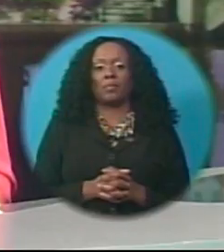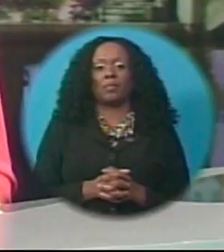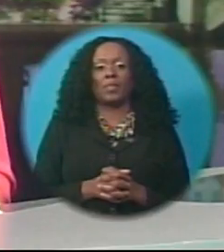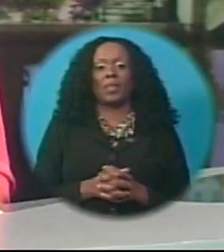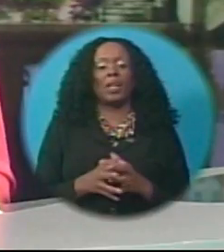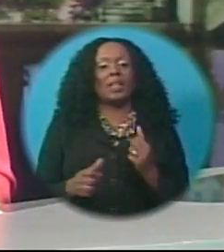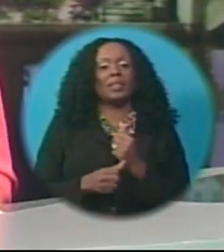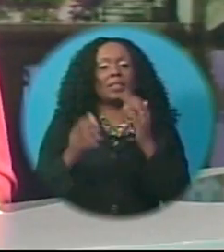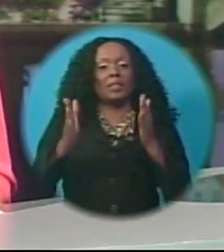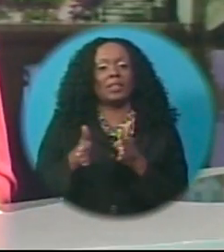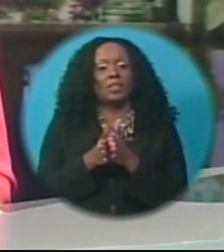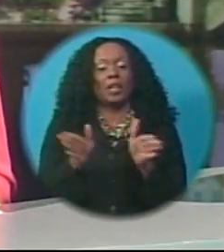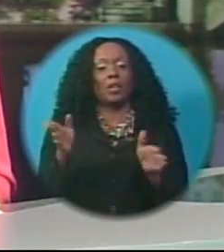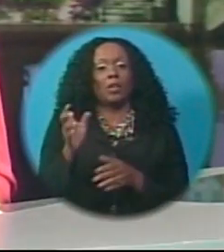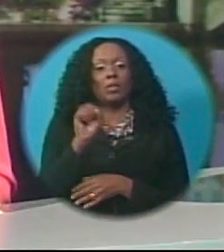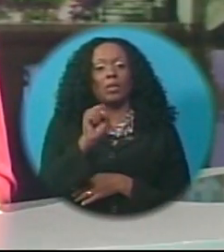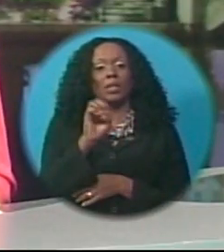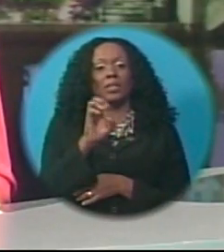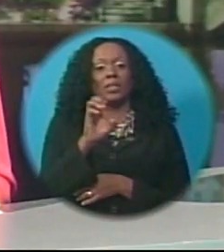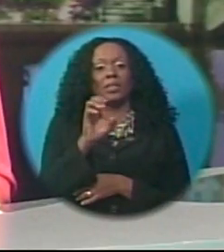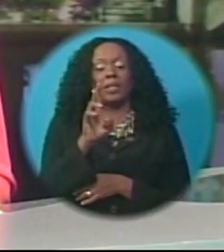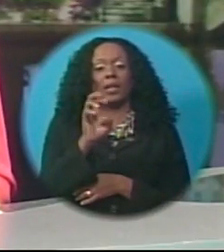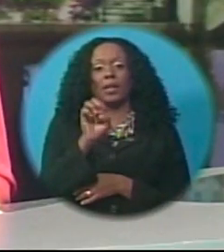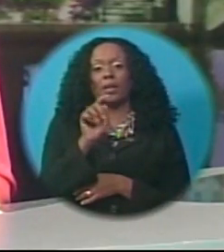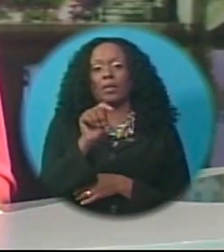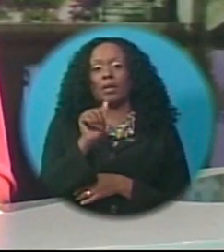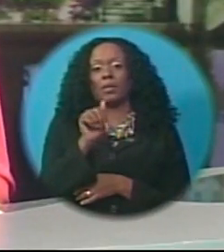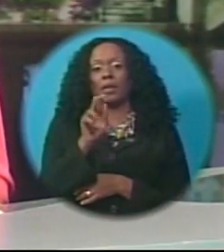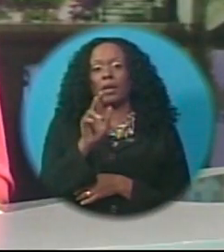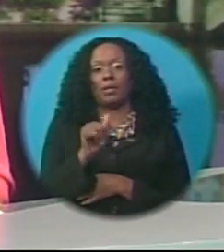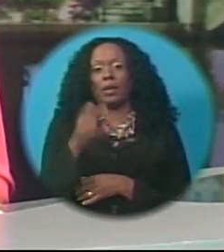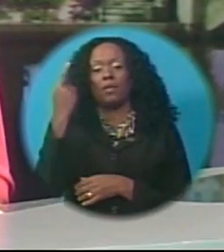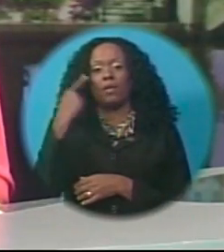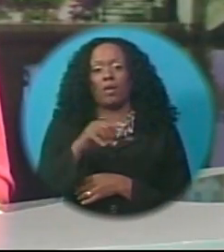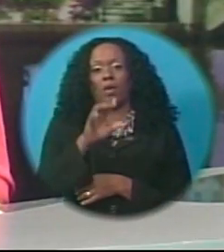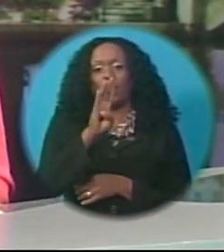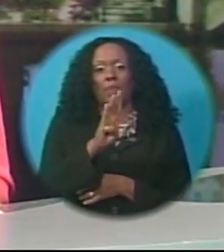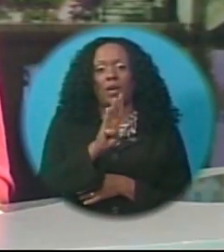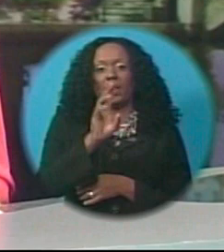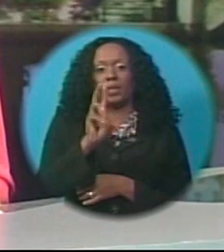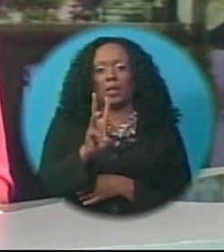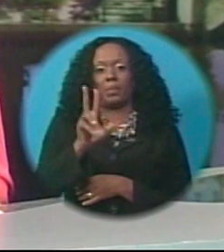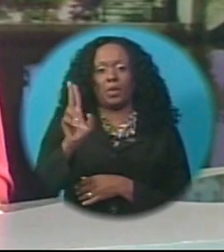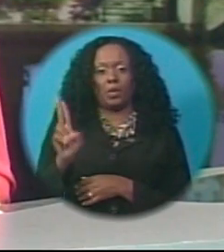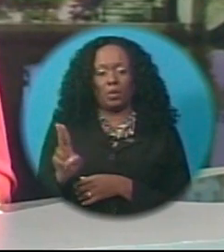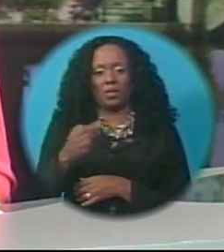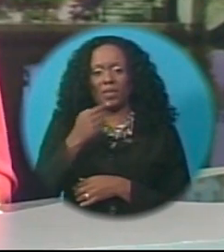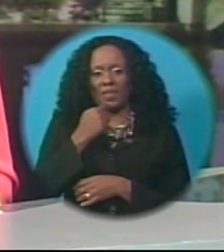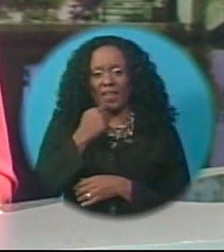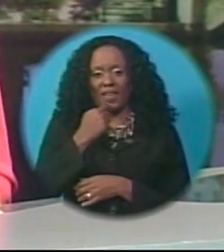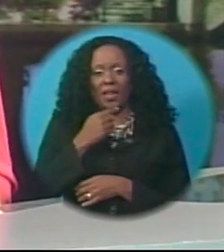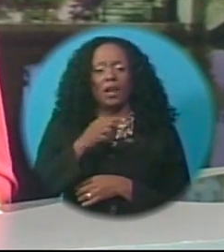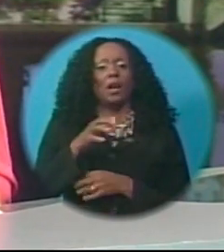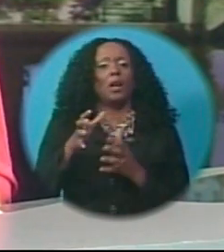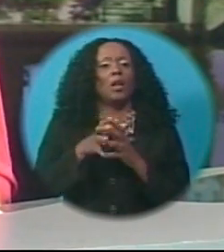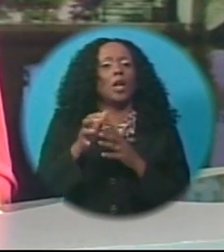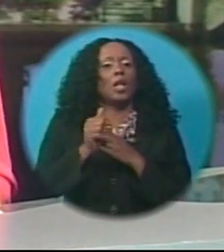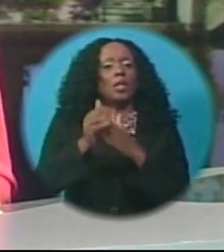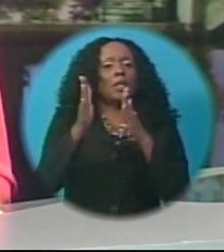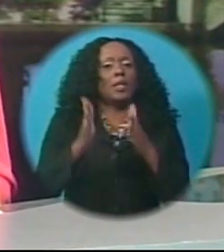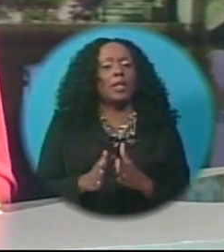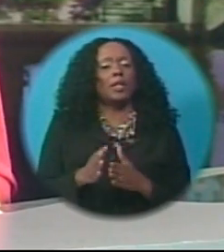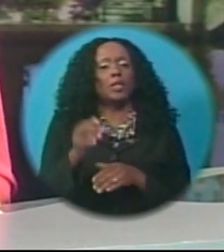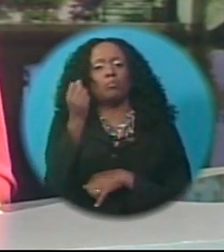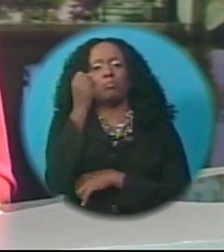Assistant General Secretary of the Barbados Workers Union, Orlando Gabby Scott, said apart from Clement Payne, other leaders of the revolt